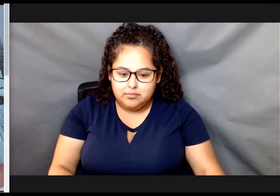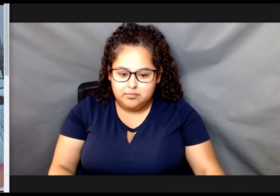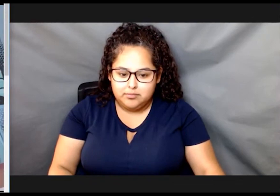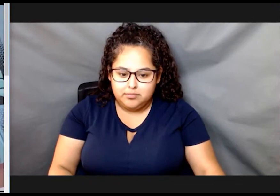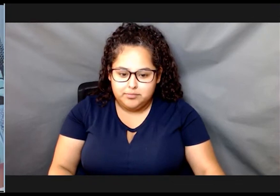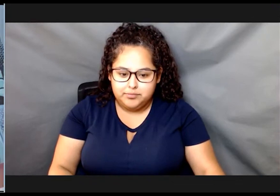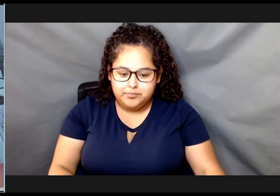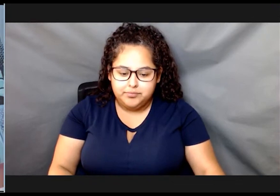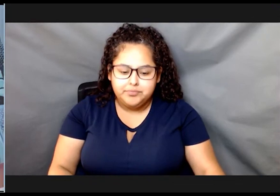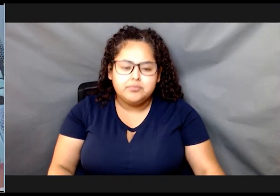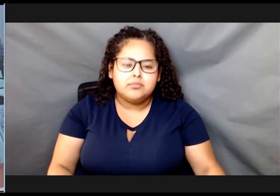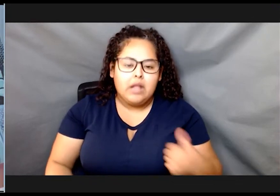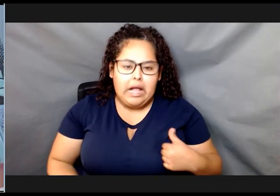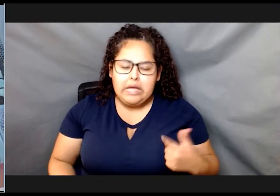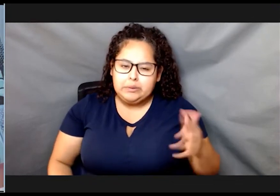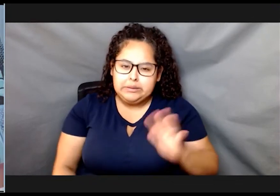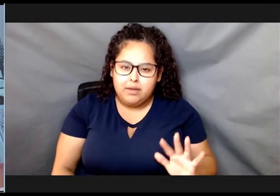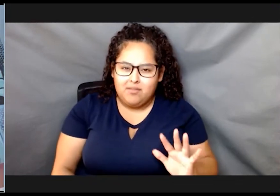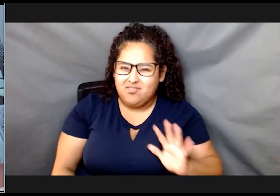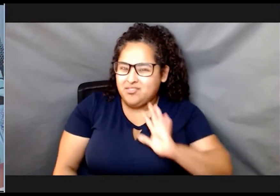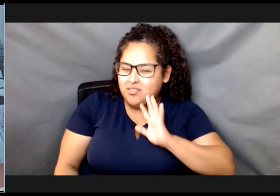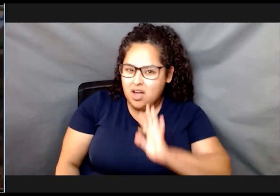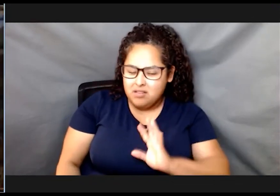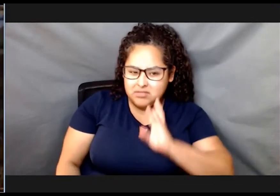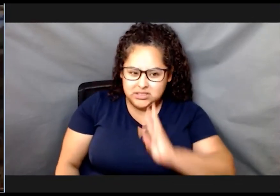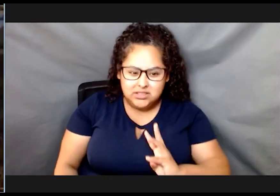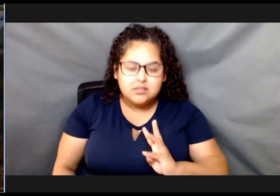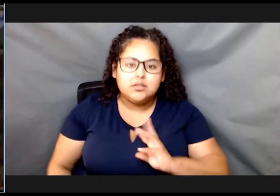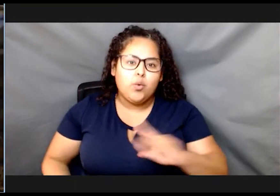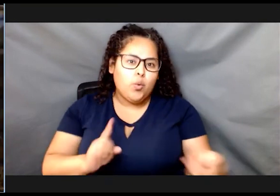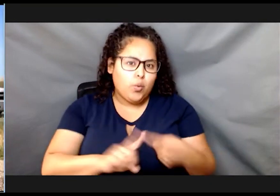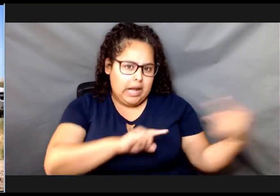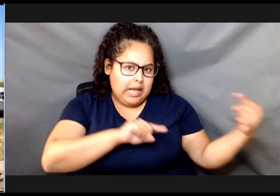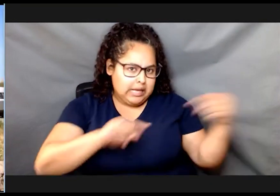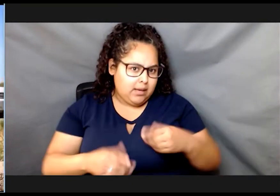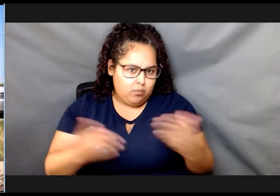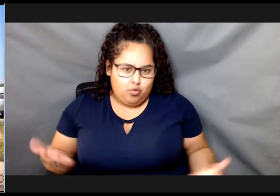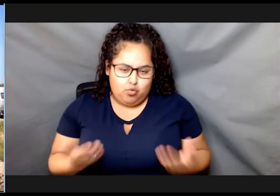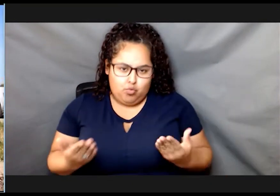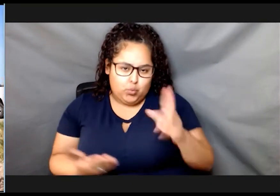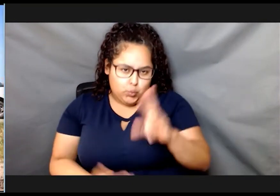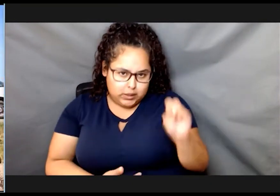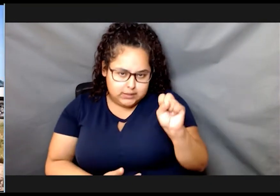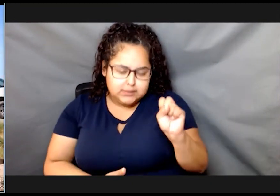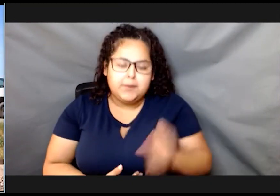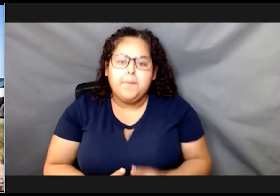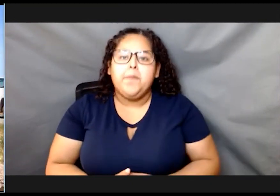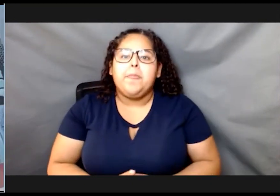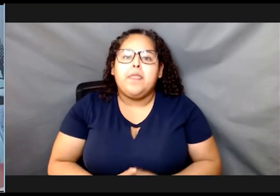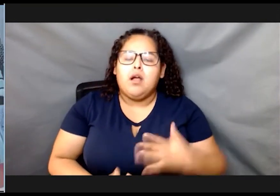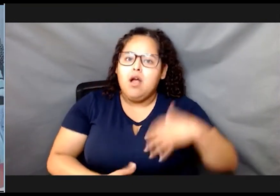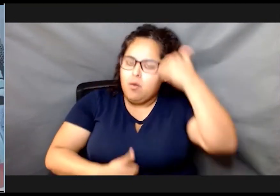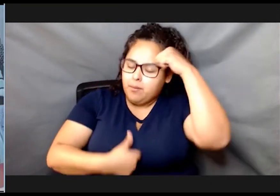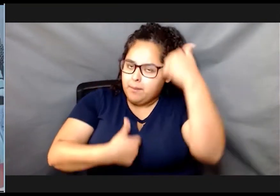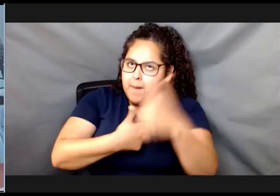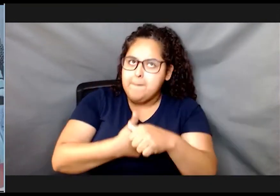I was about maybe 5 or 6 years old when I crossed here. I remember we took a